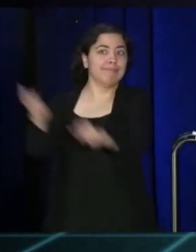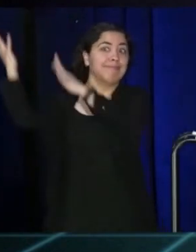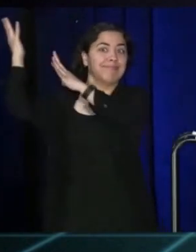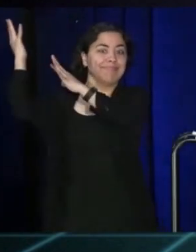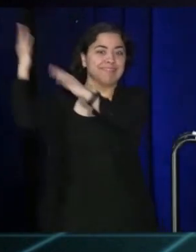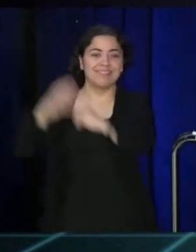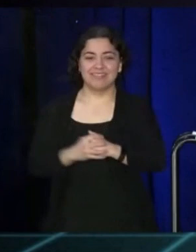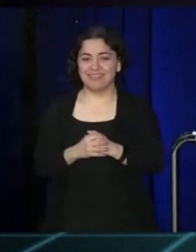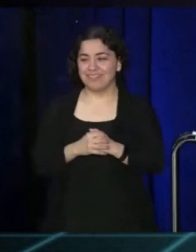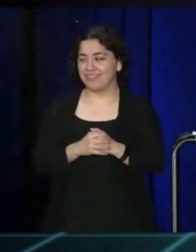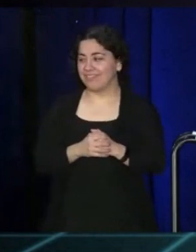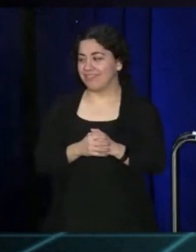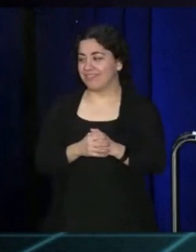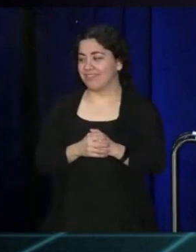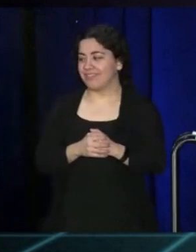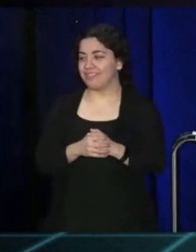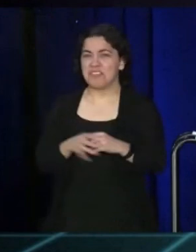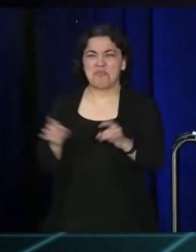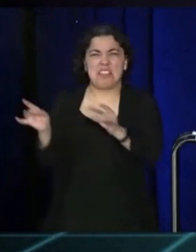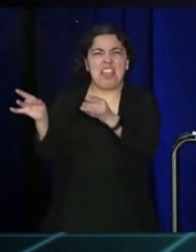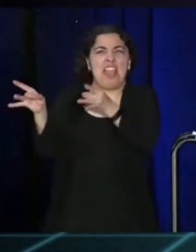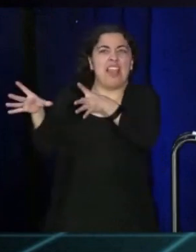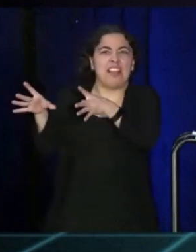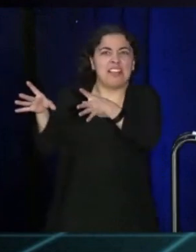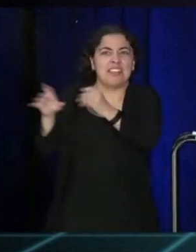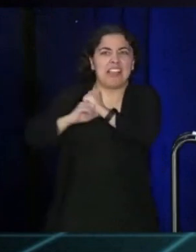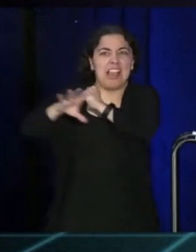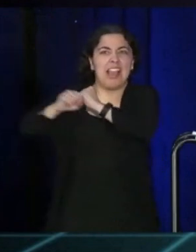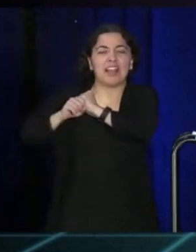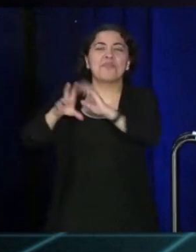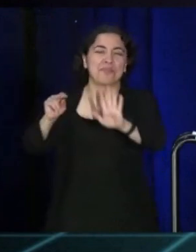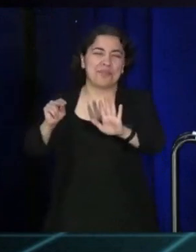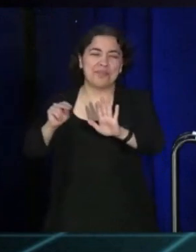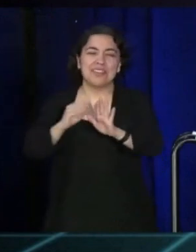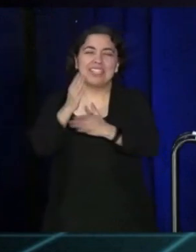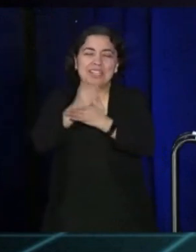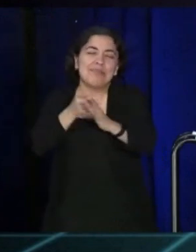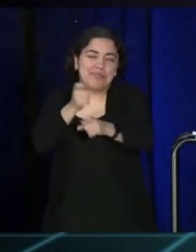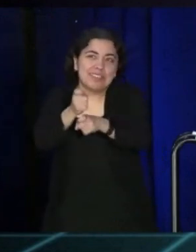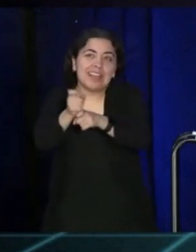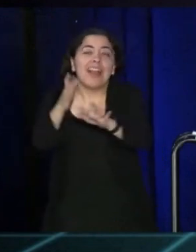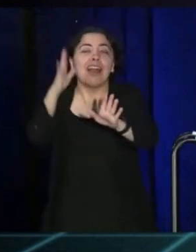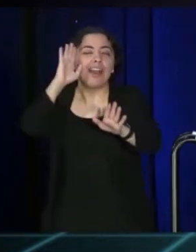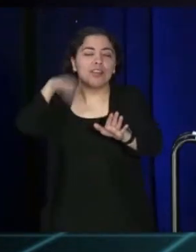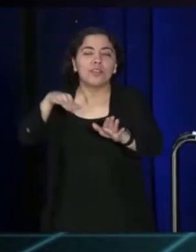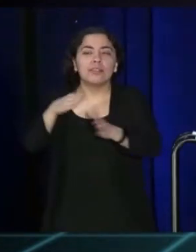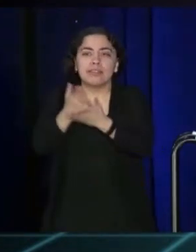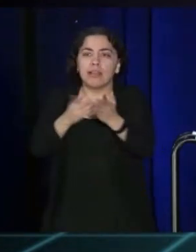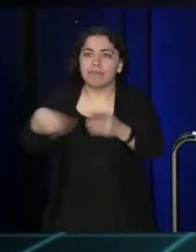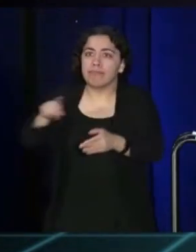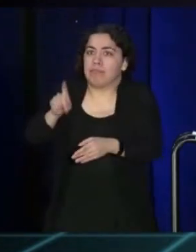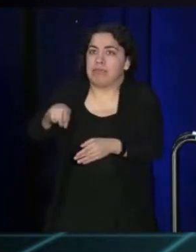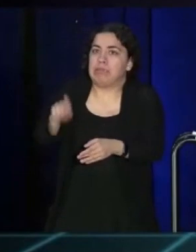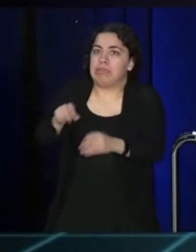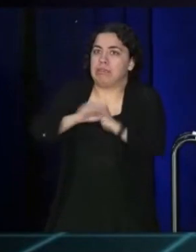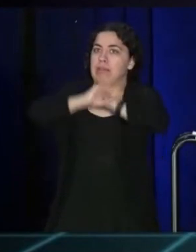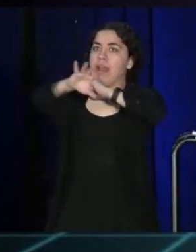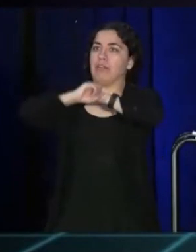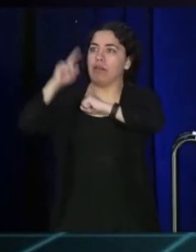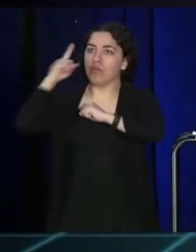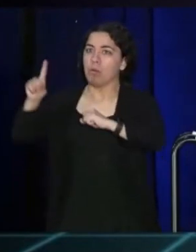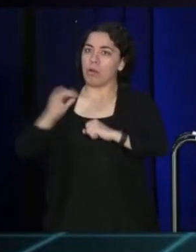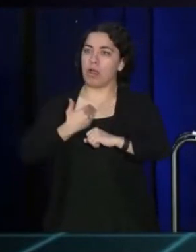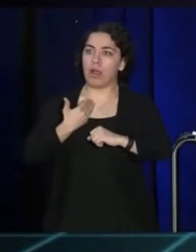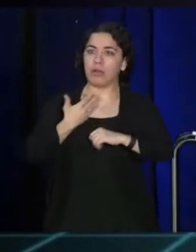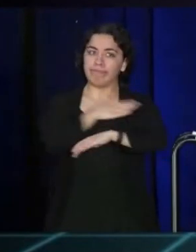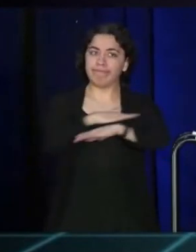They're all gone. We hate ads. No, just kidding. Some of us legitimately need ads for our platform, and there's nothing